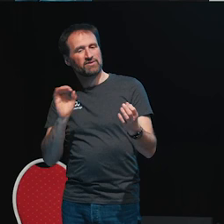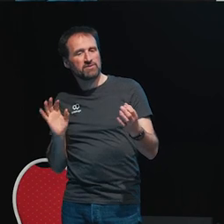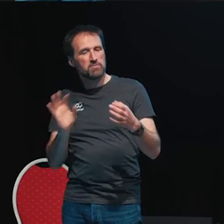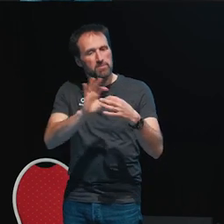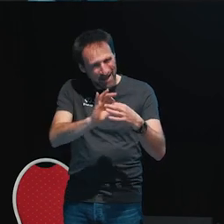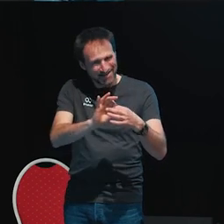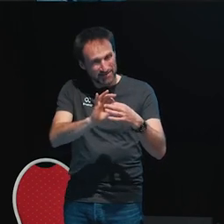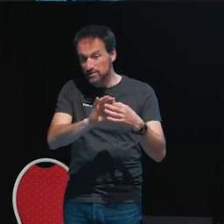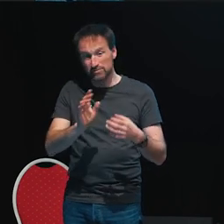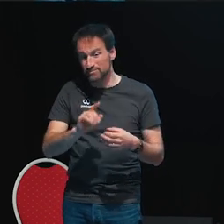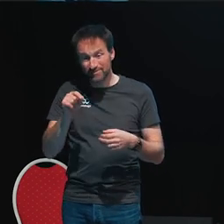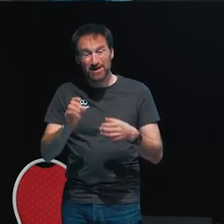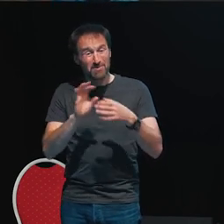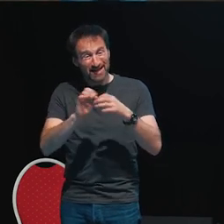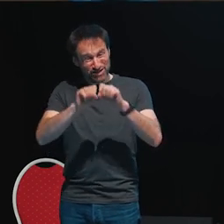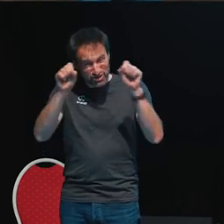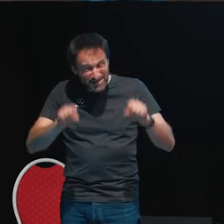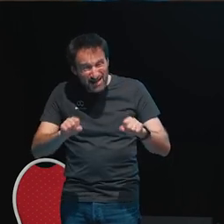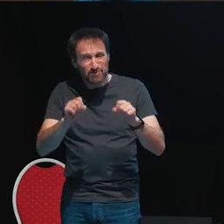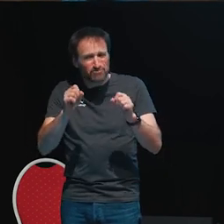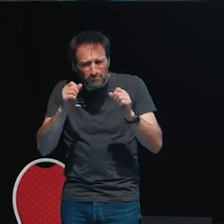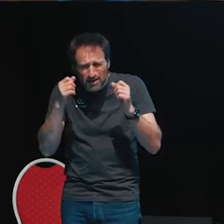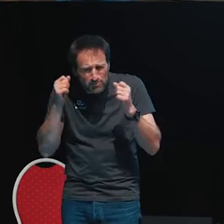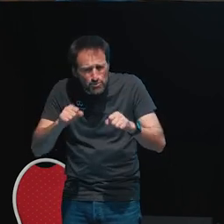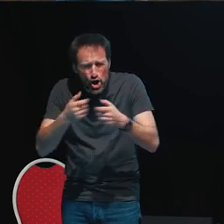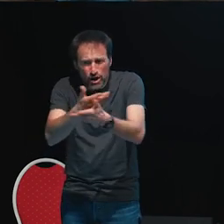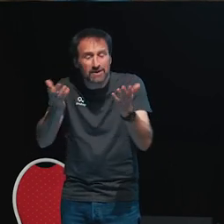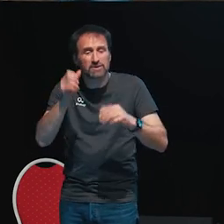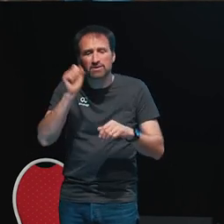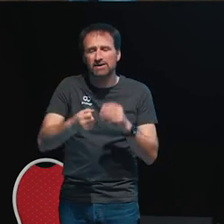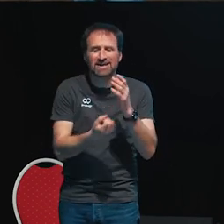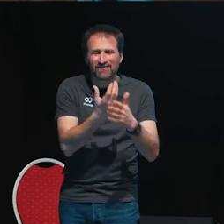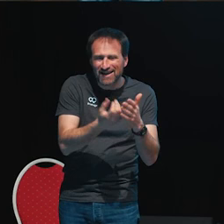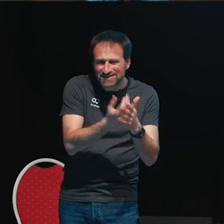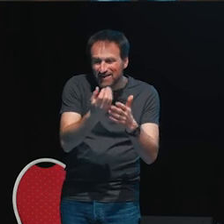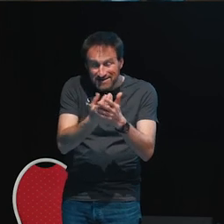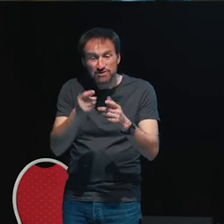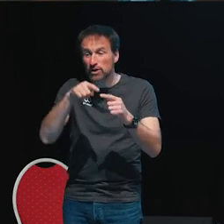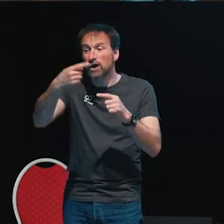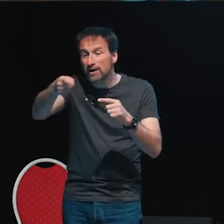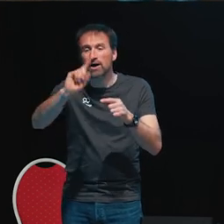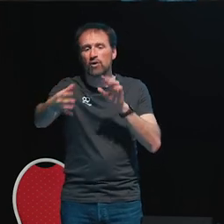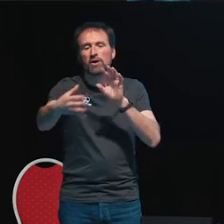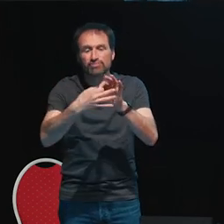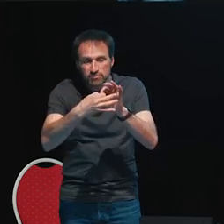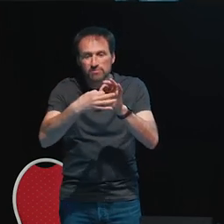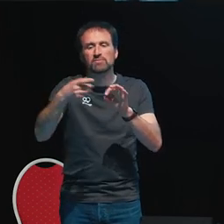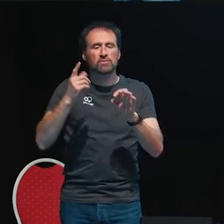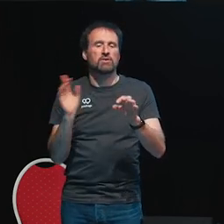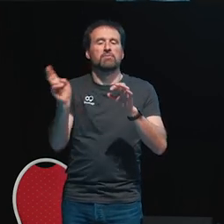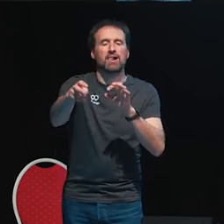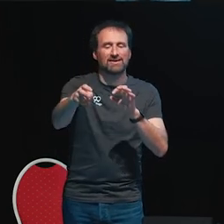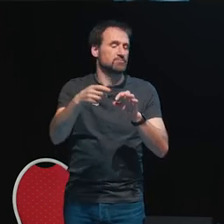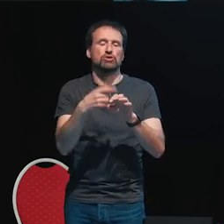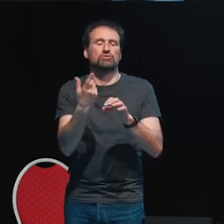this plugin system allows you to hook into events that return other things that you can plug into. So the compiler returns a compilation and you